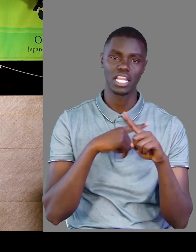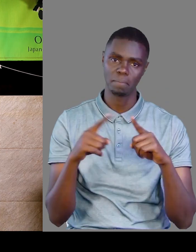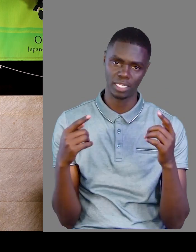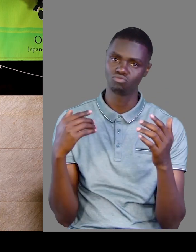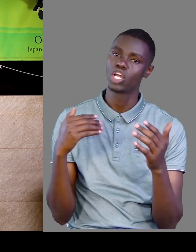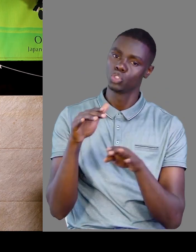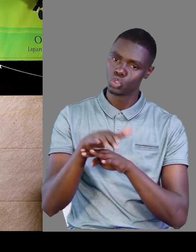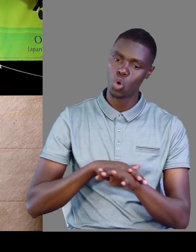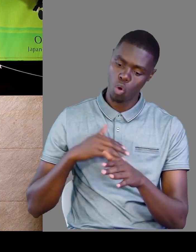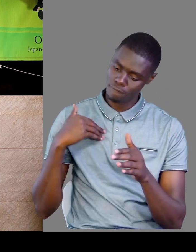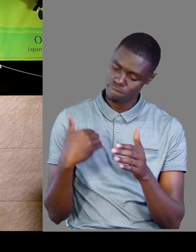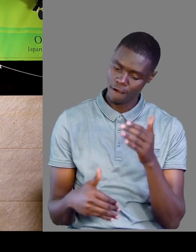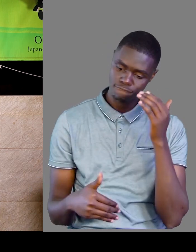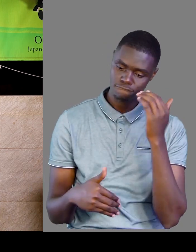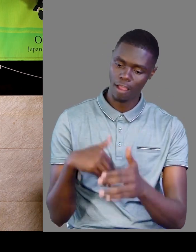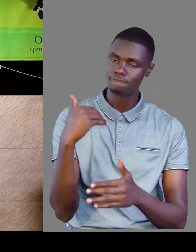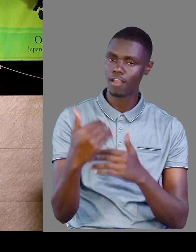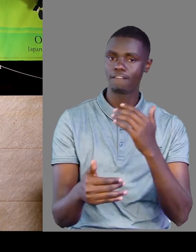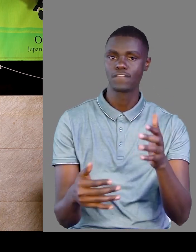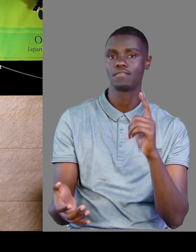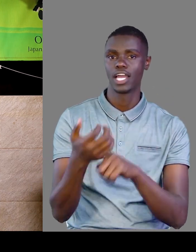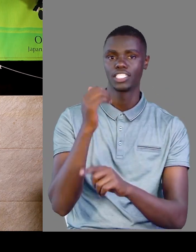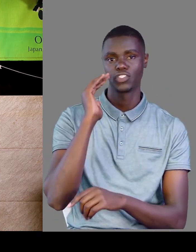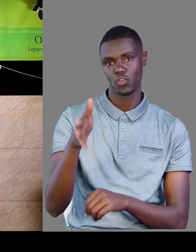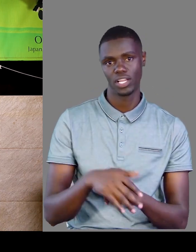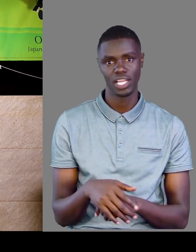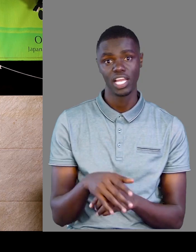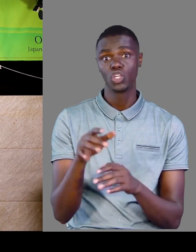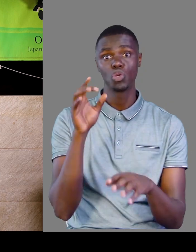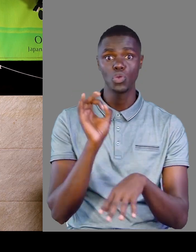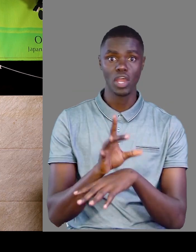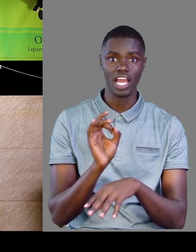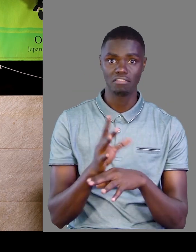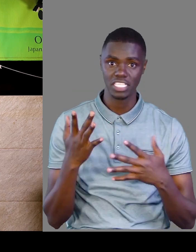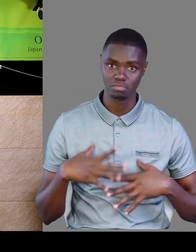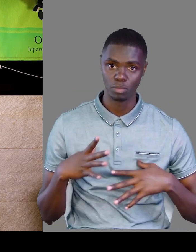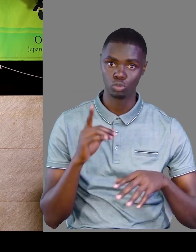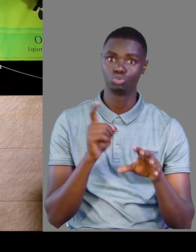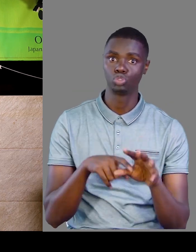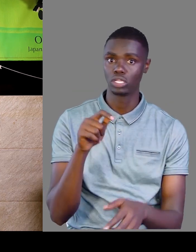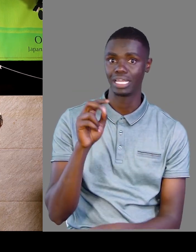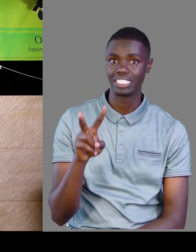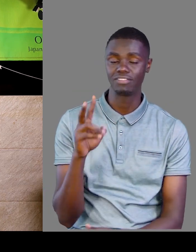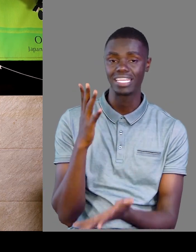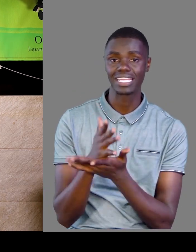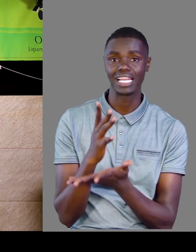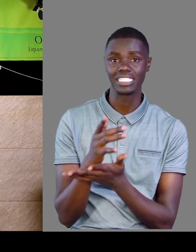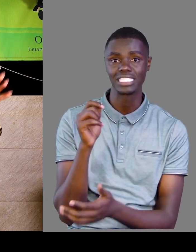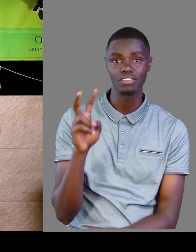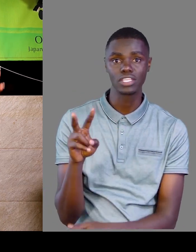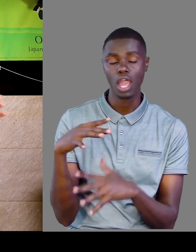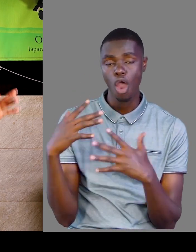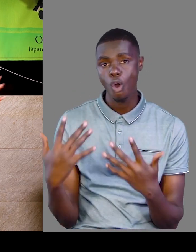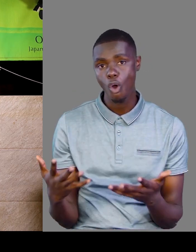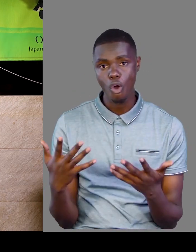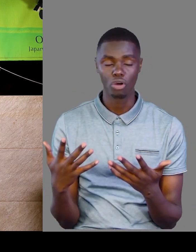we are getting there. Will you advise someone to actually get into it, or should they be aware before they even get to any